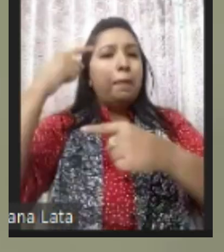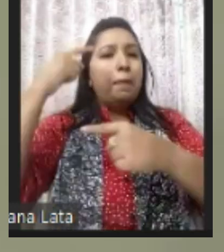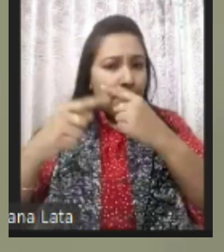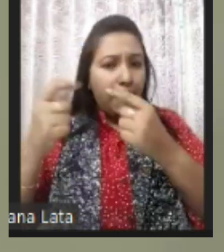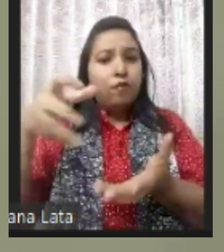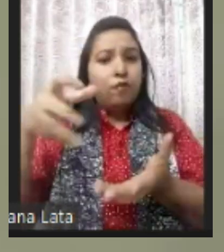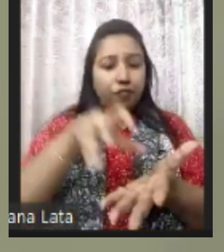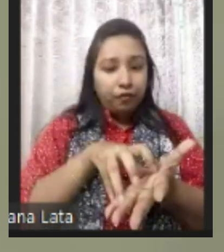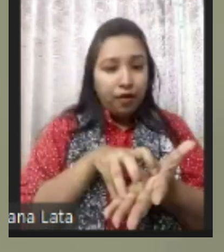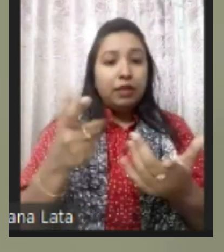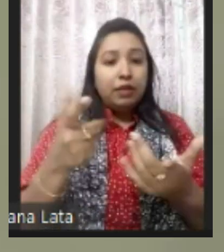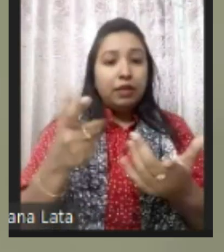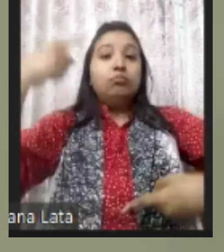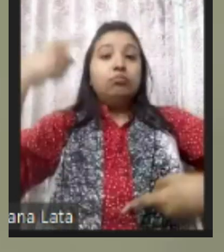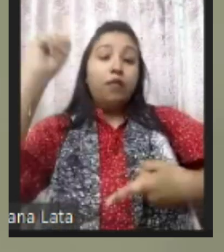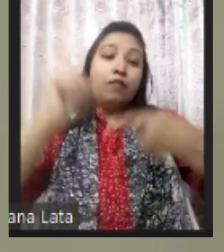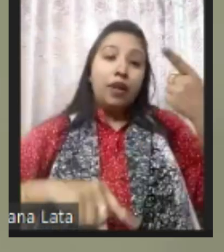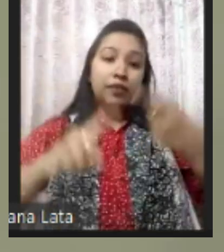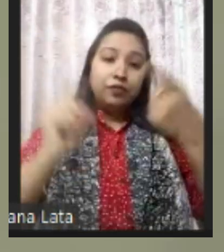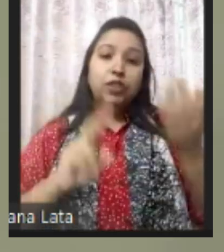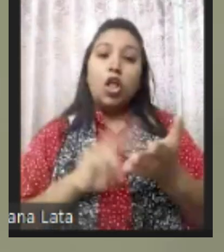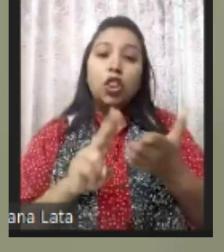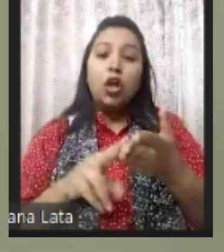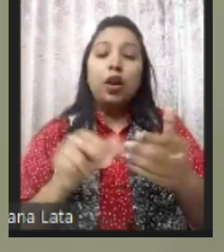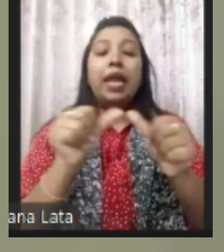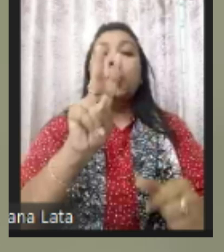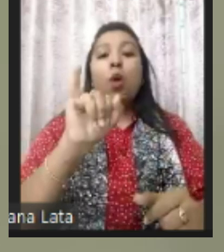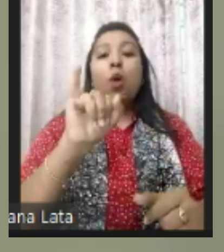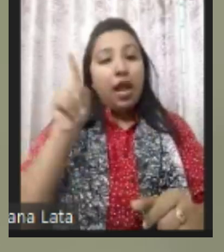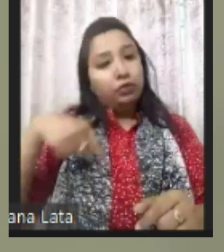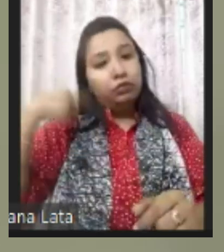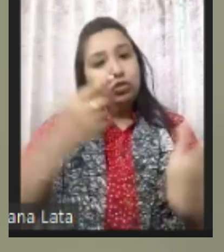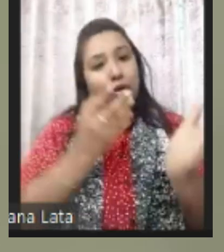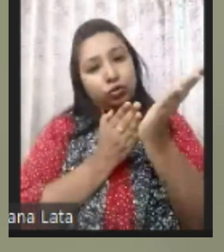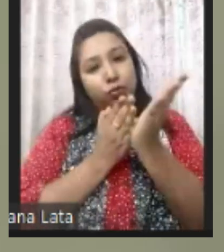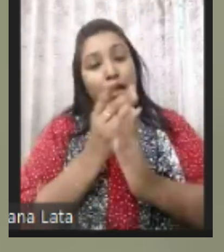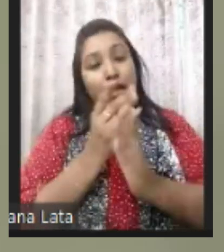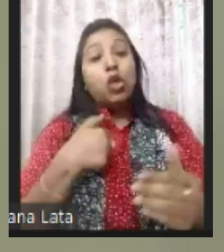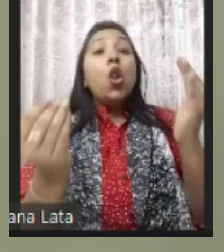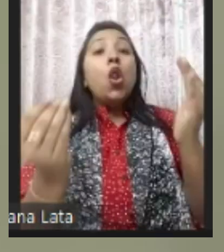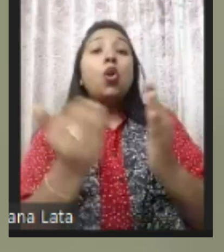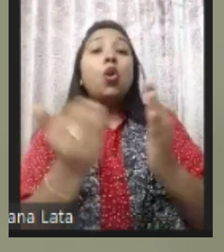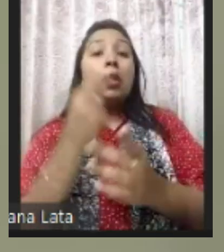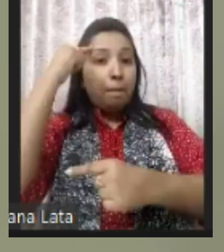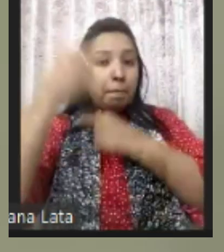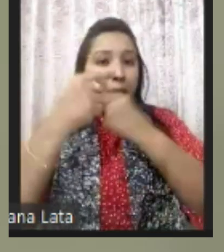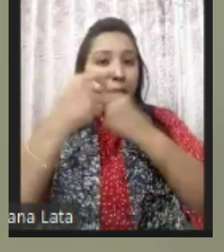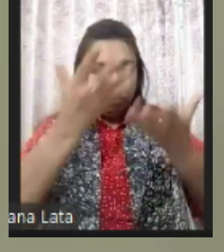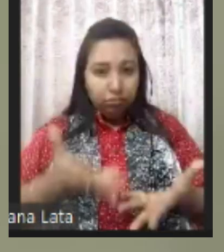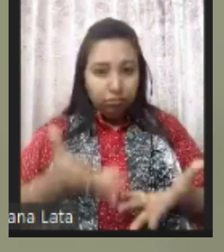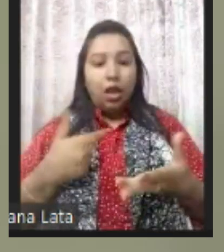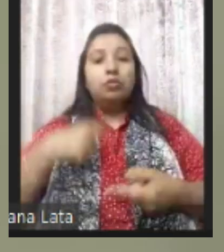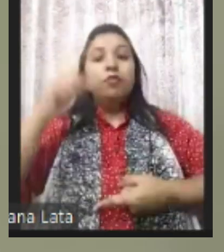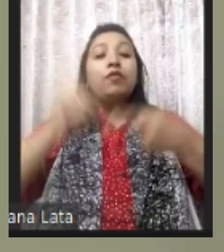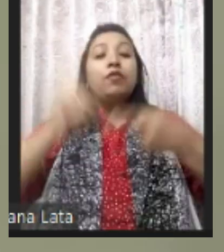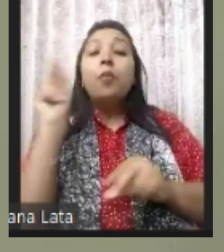competition, something that we do at A2I on a regular basis, and other organizations within ICT division and within the